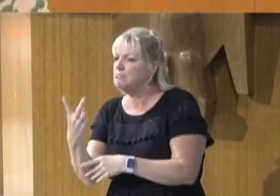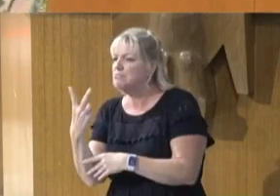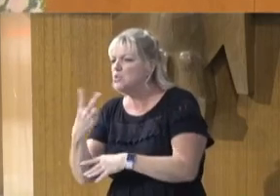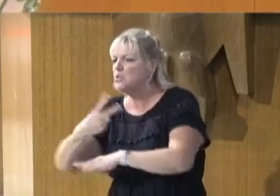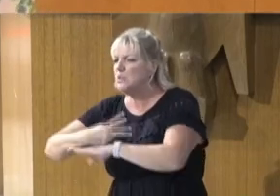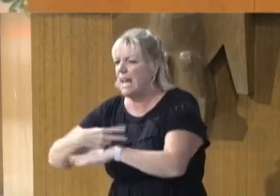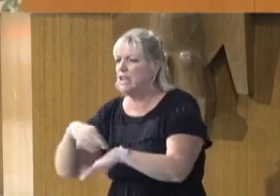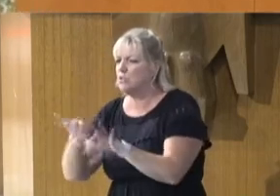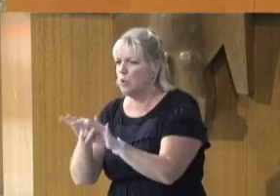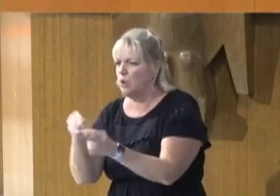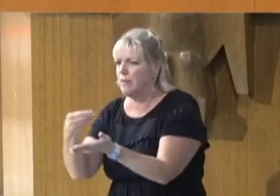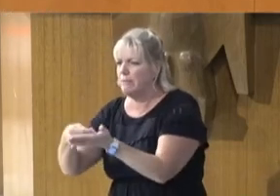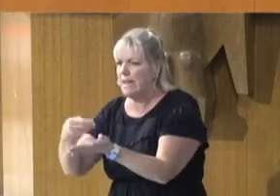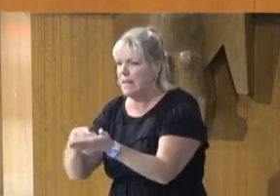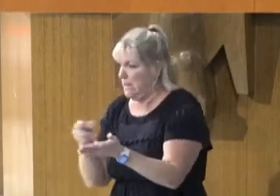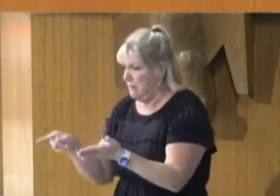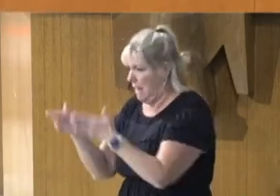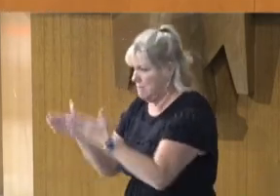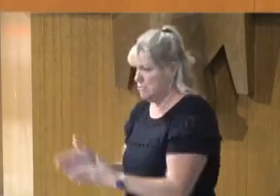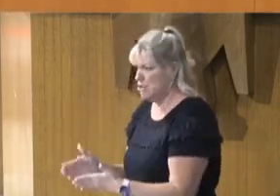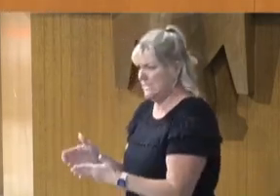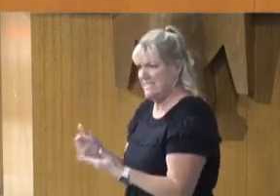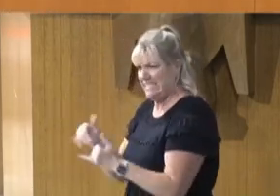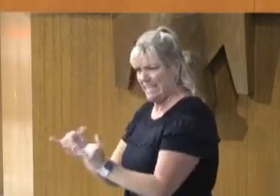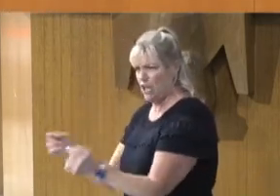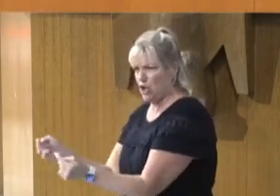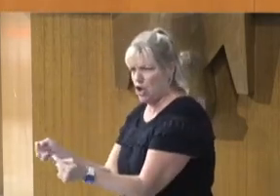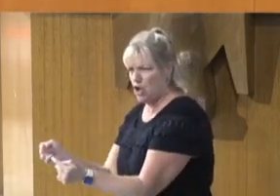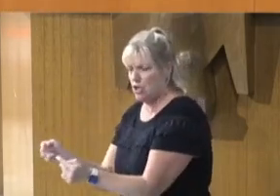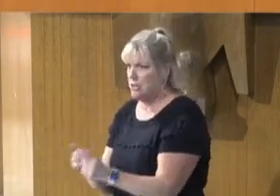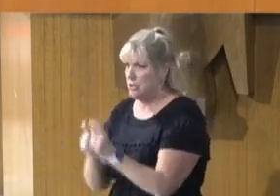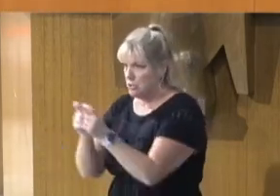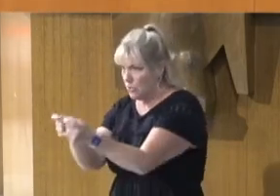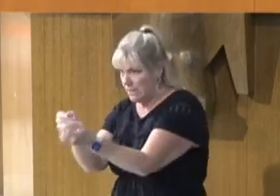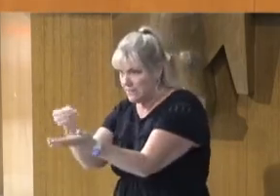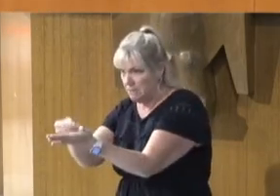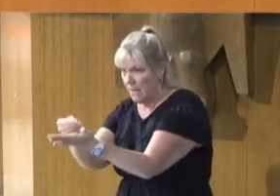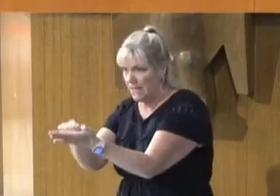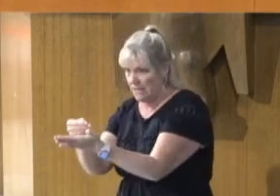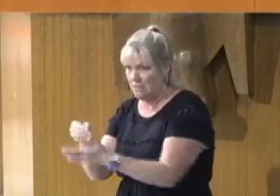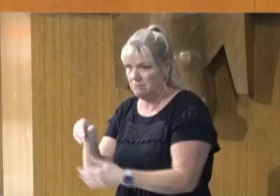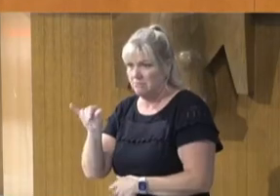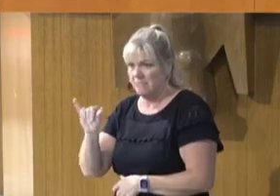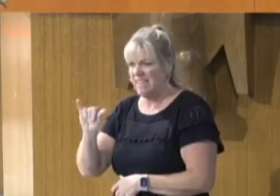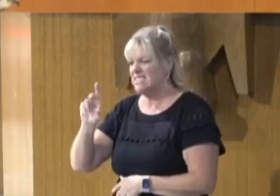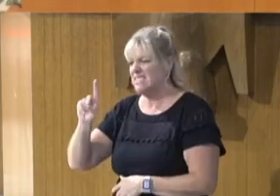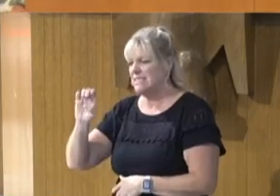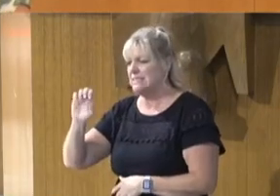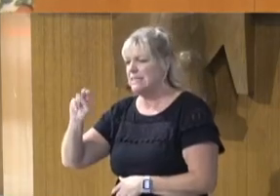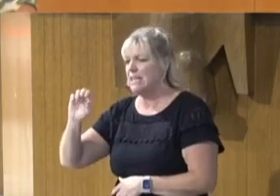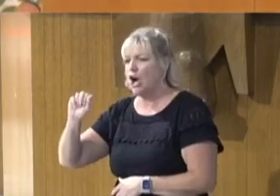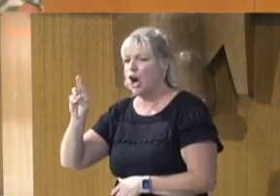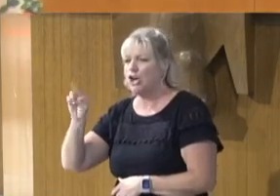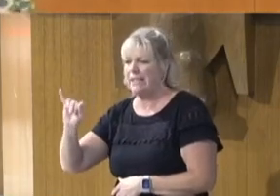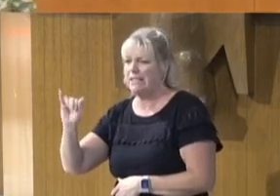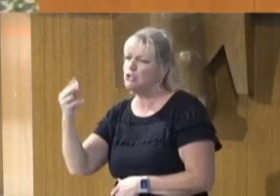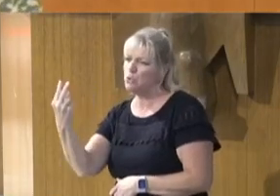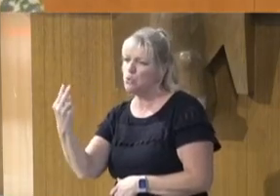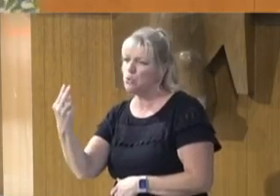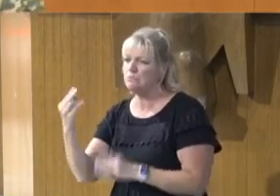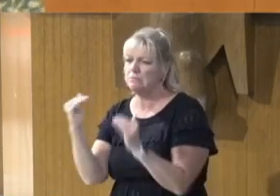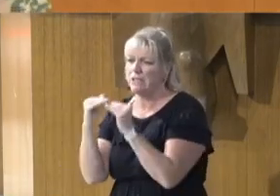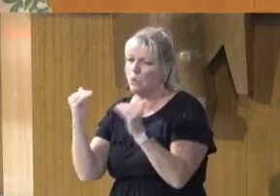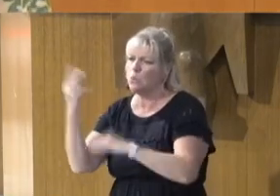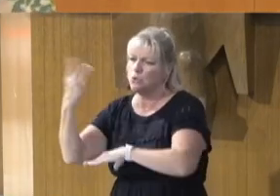is still not well enough to travel on his own. He gives him two denarii, that's the equivalent of two days' pay, and he asks